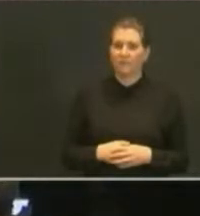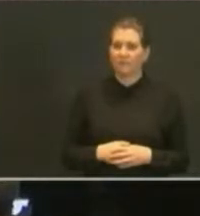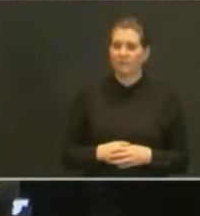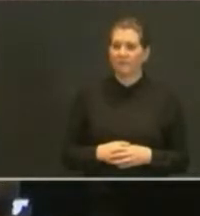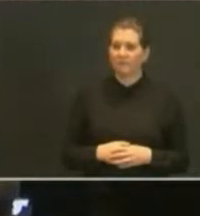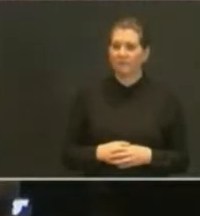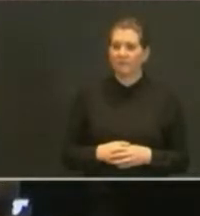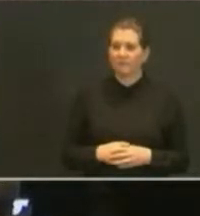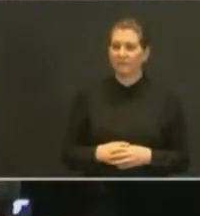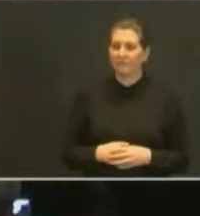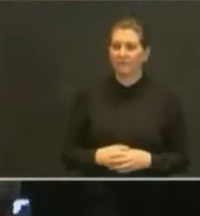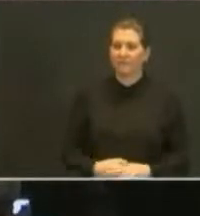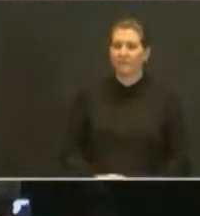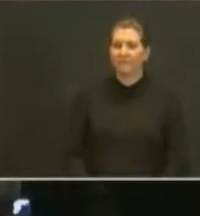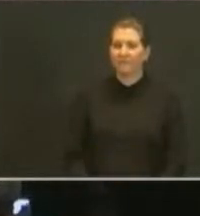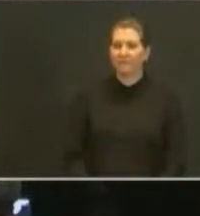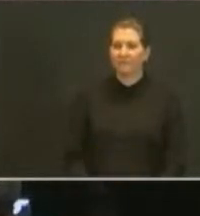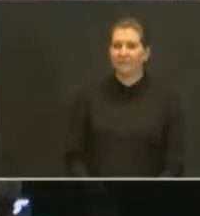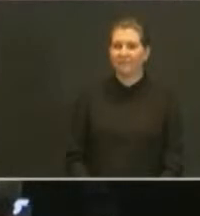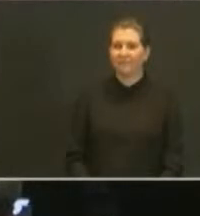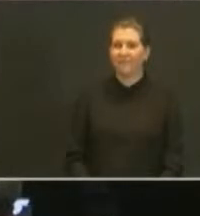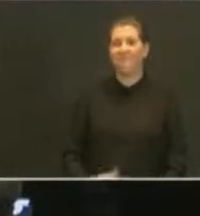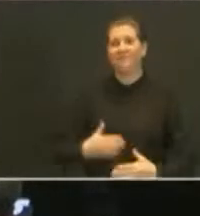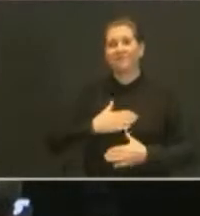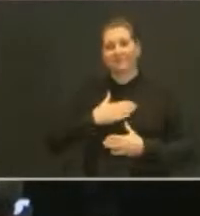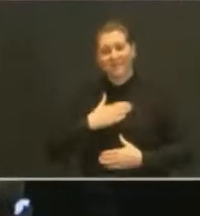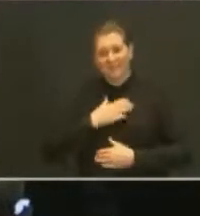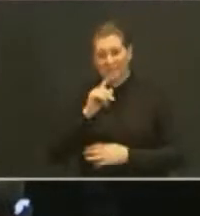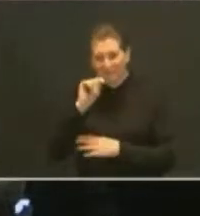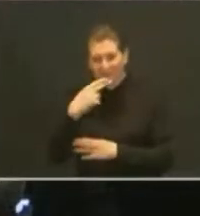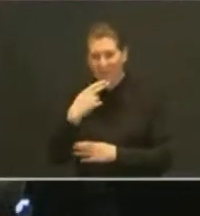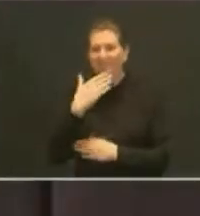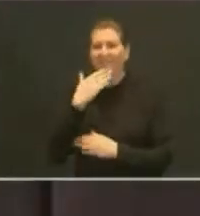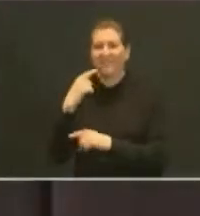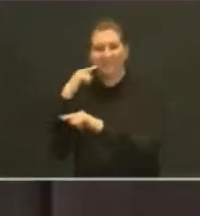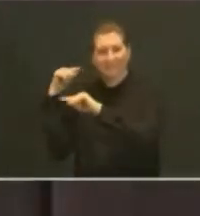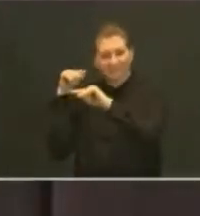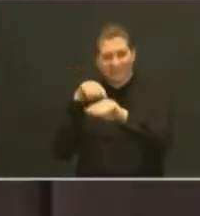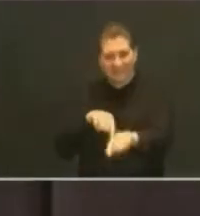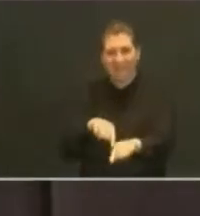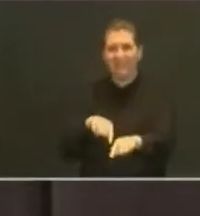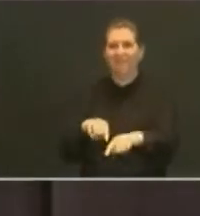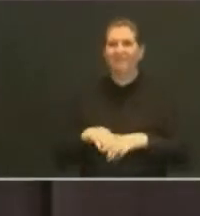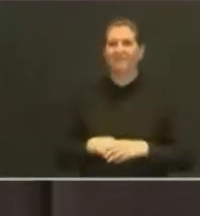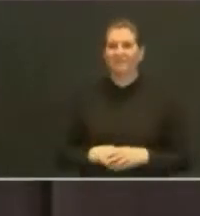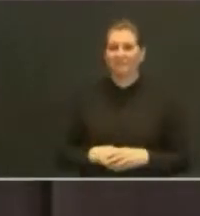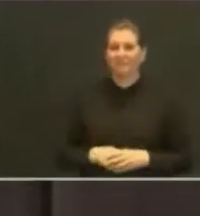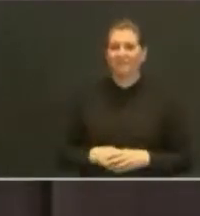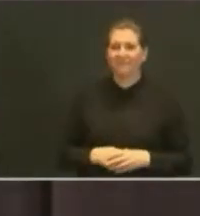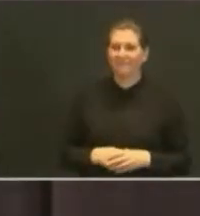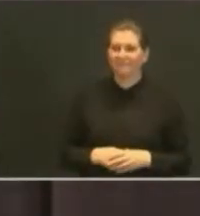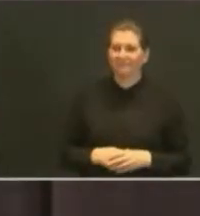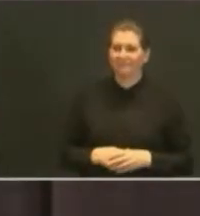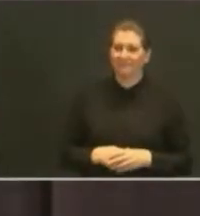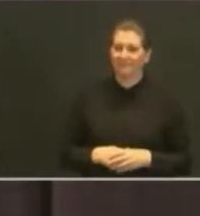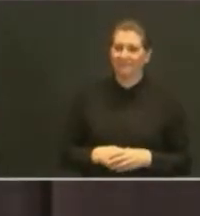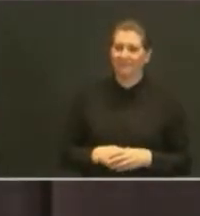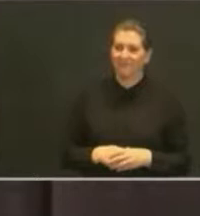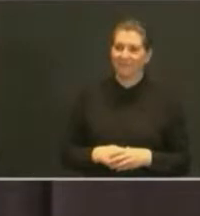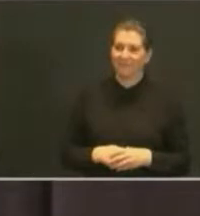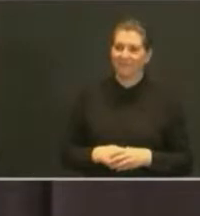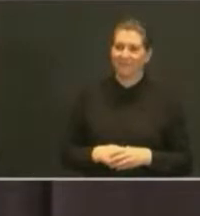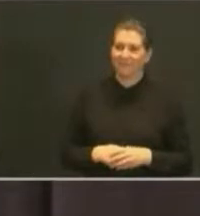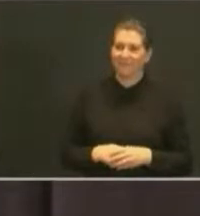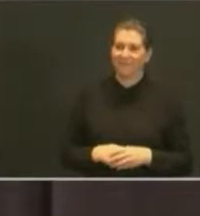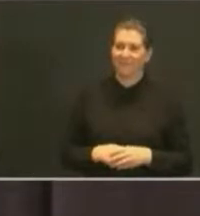Happy Thursday, everyone. Thank you for being with us today. I am honored to be joined by